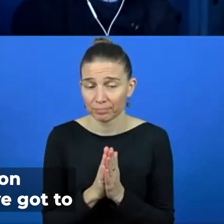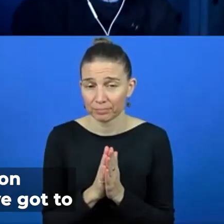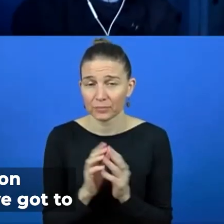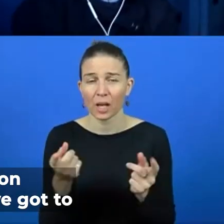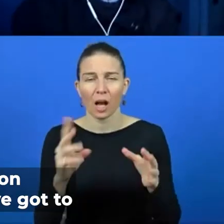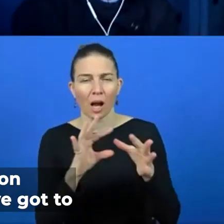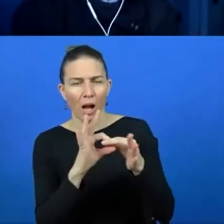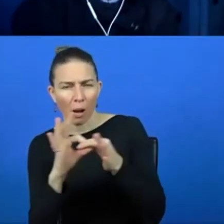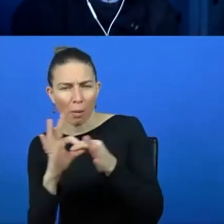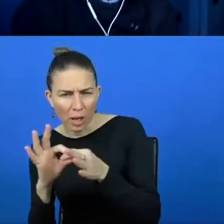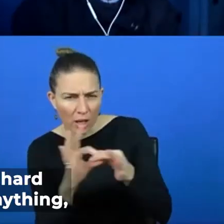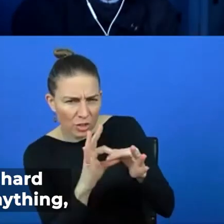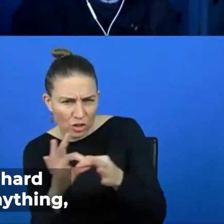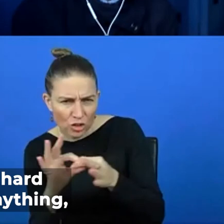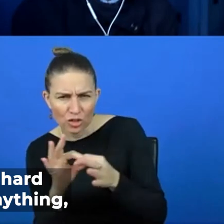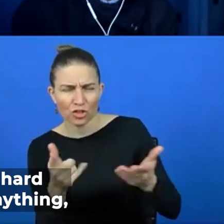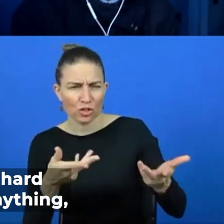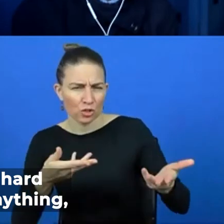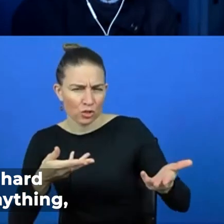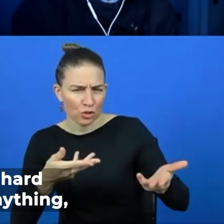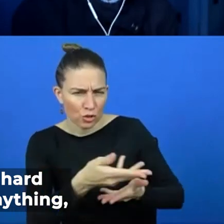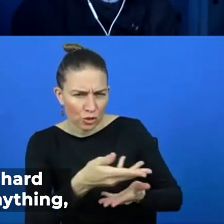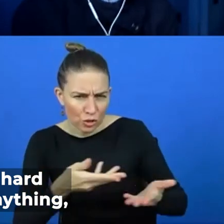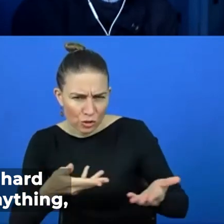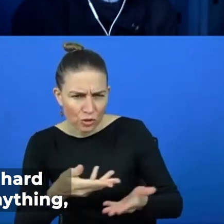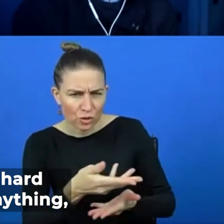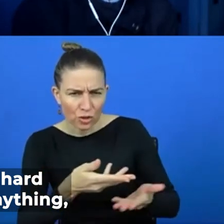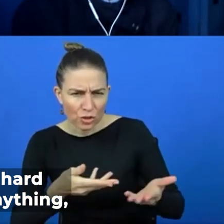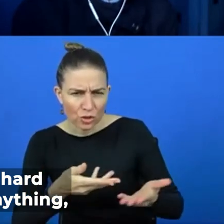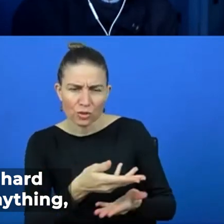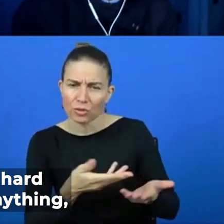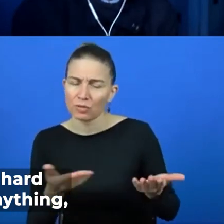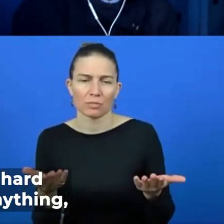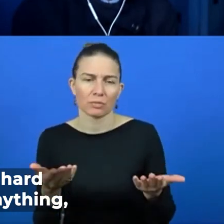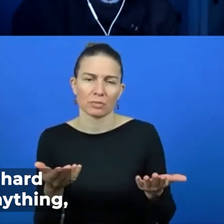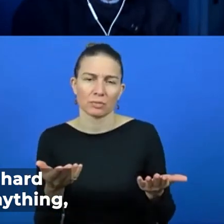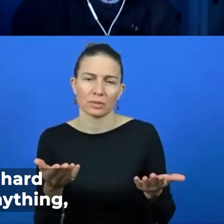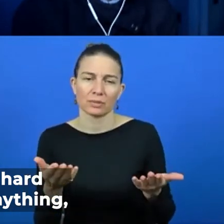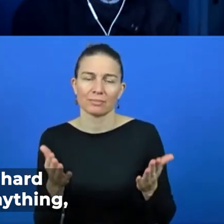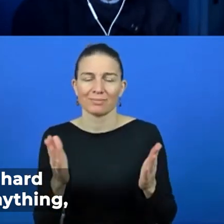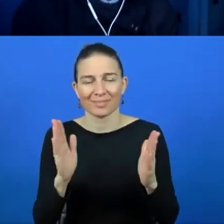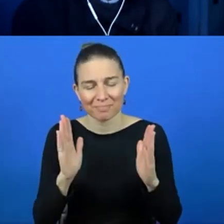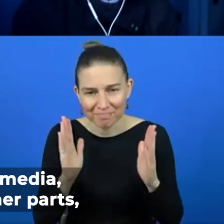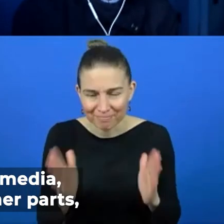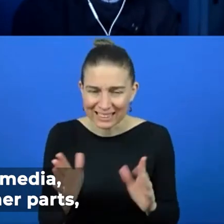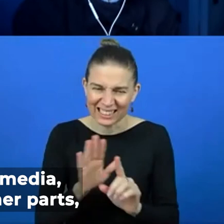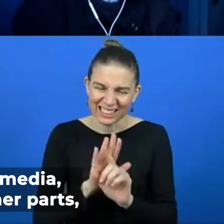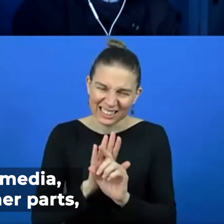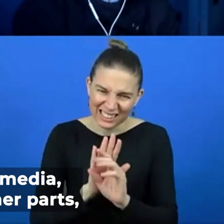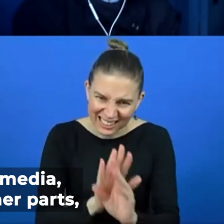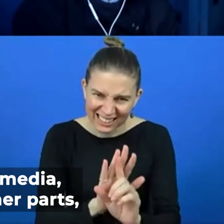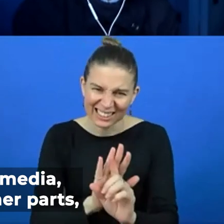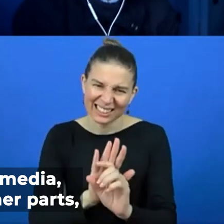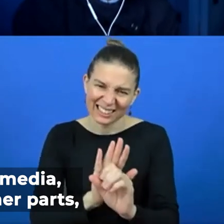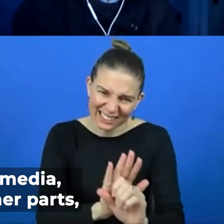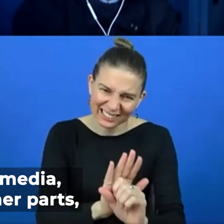discussion, we've really got to push hard on that, because if anything, especially on